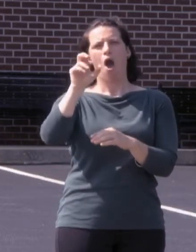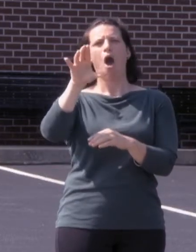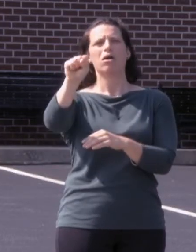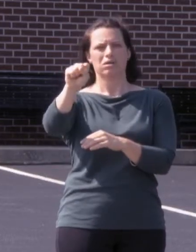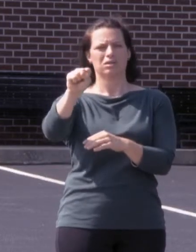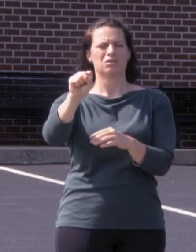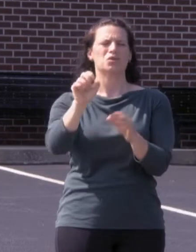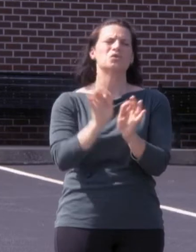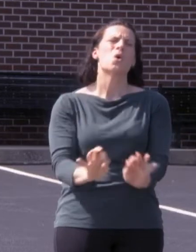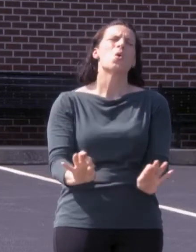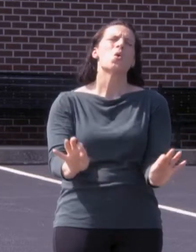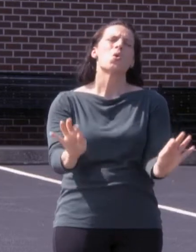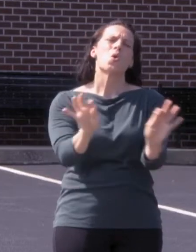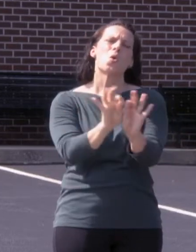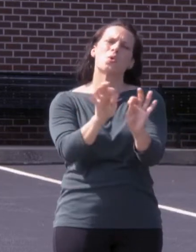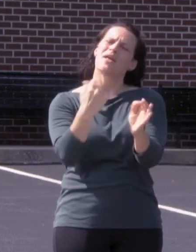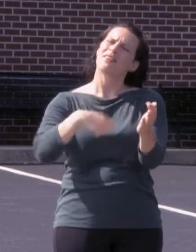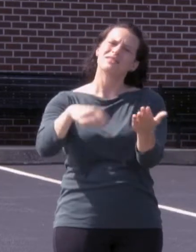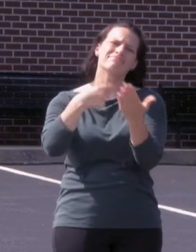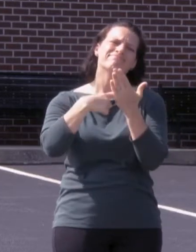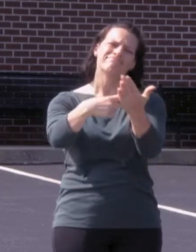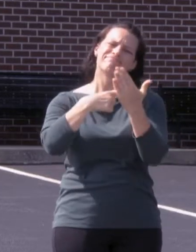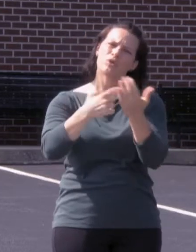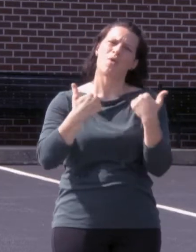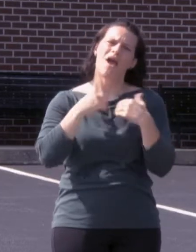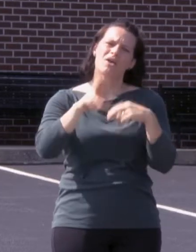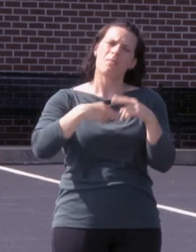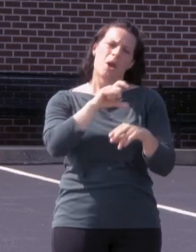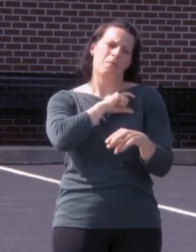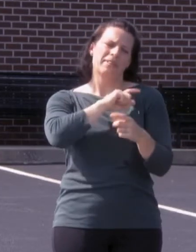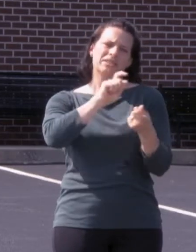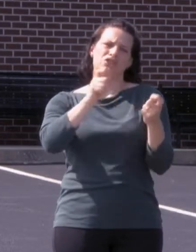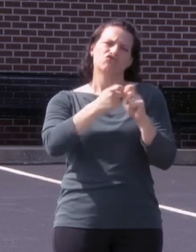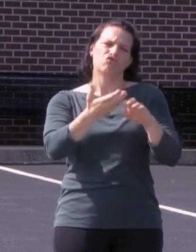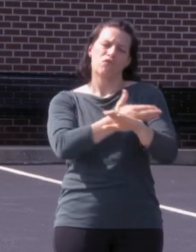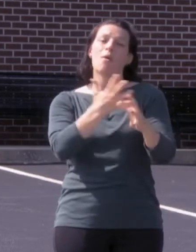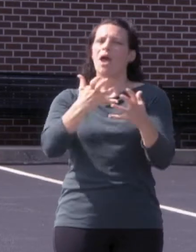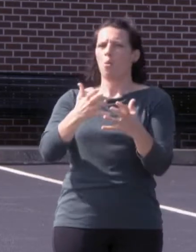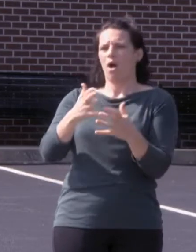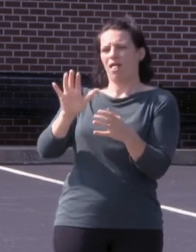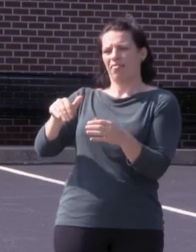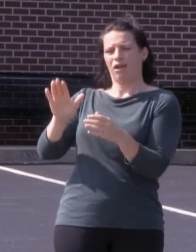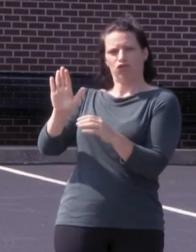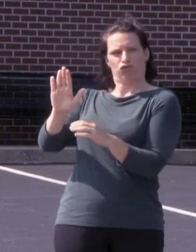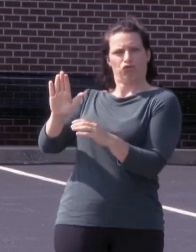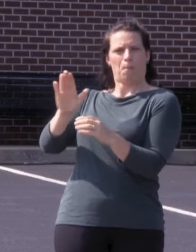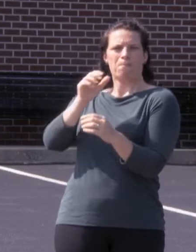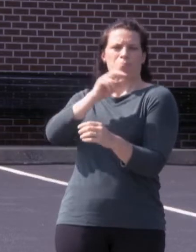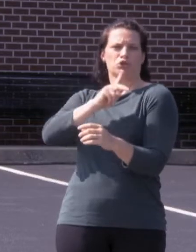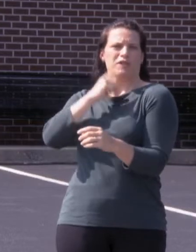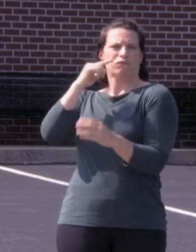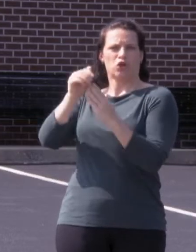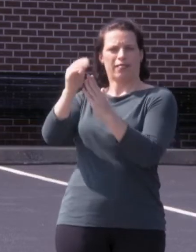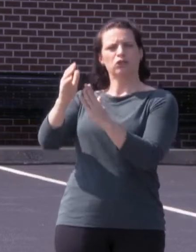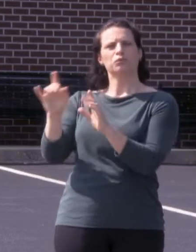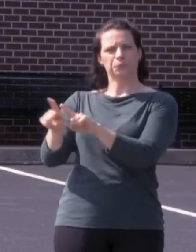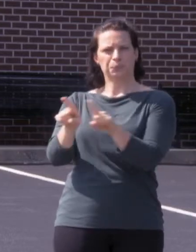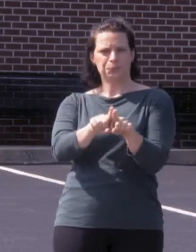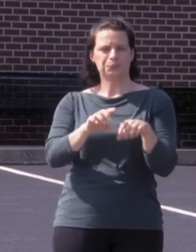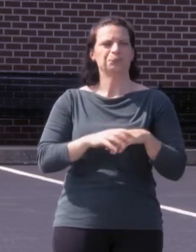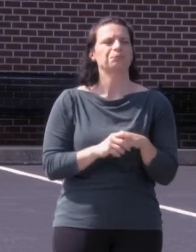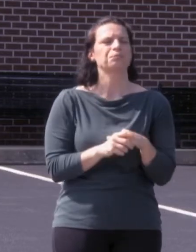so critical to these conversations we are having about police reform. And I want to thank her for her leadership as